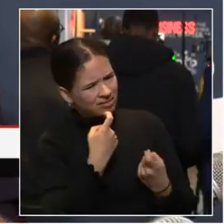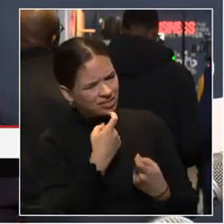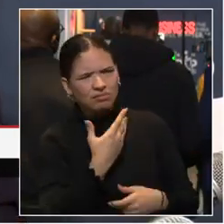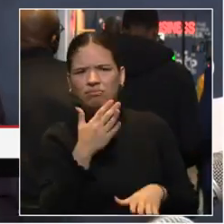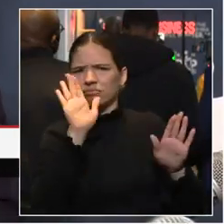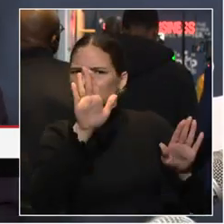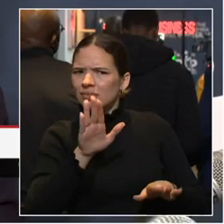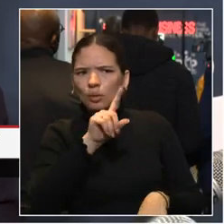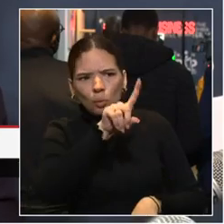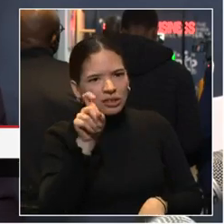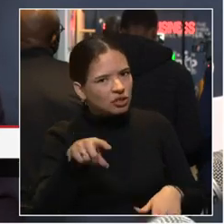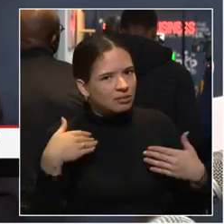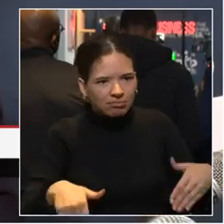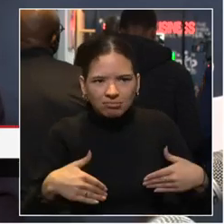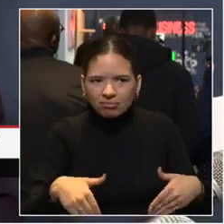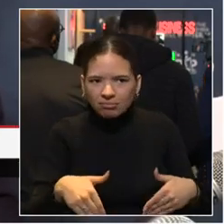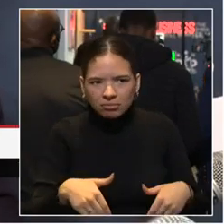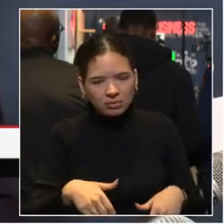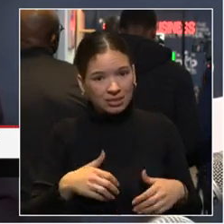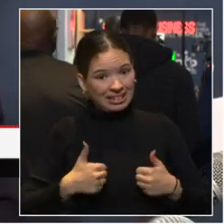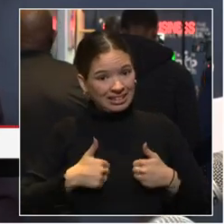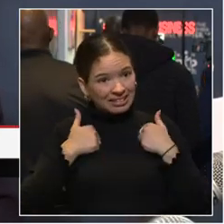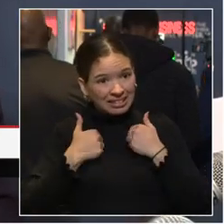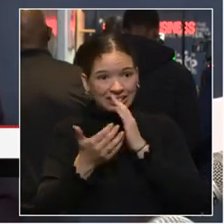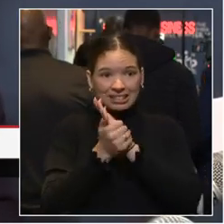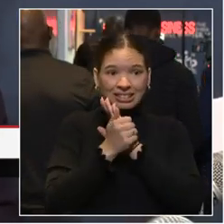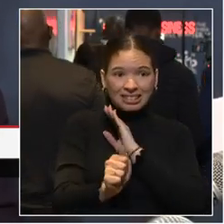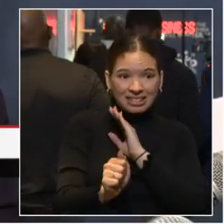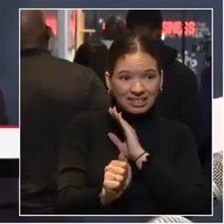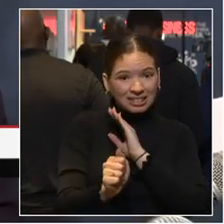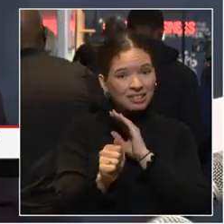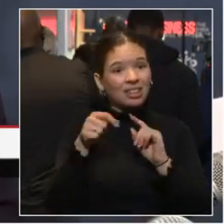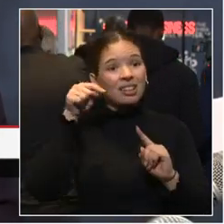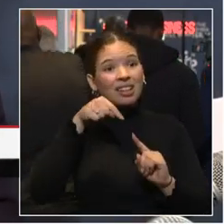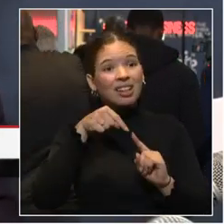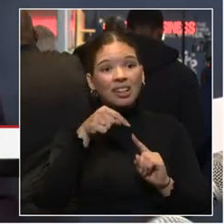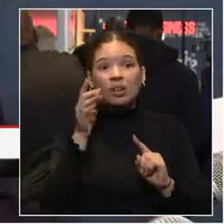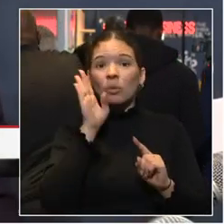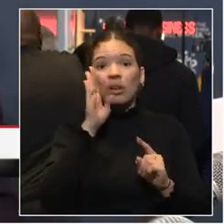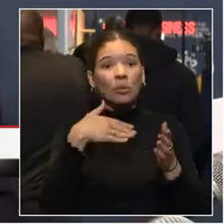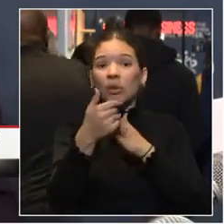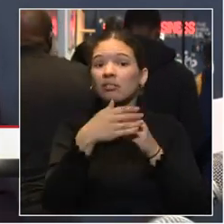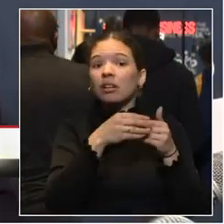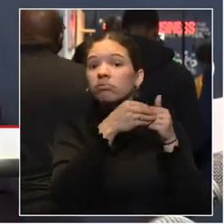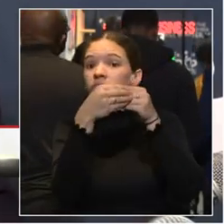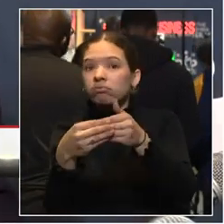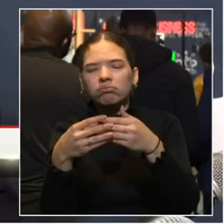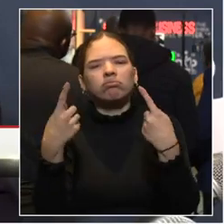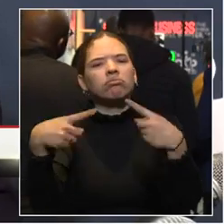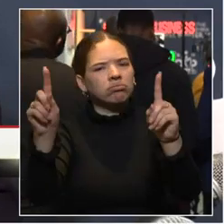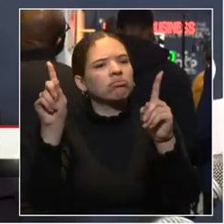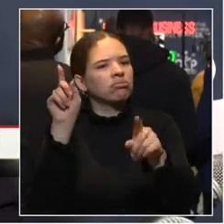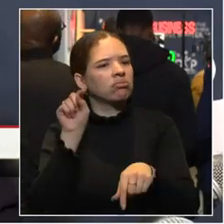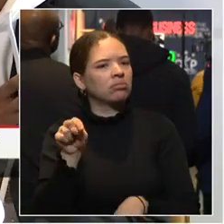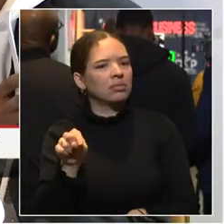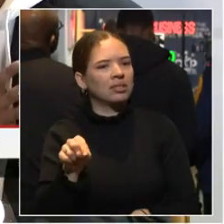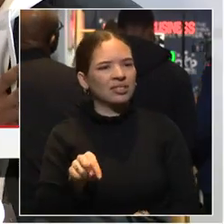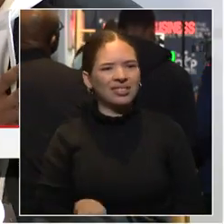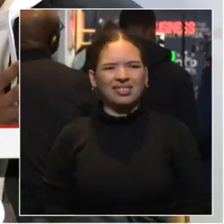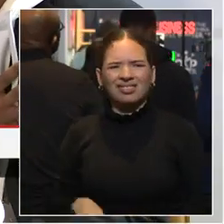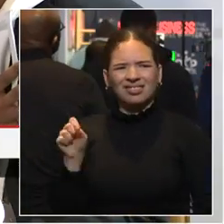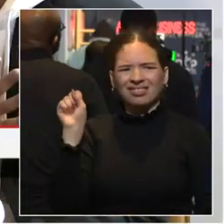is a life skill that's going to carry you no matter what you do. Right. And I'm glad you all said that, because as a